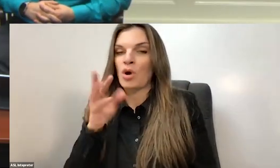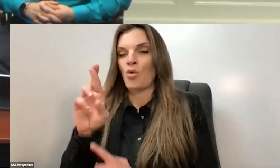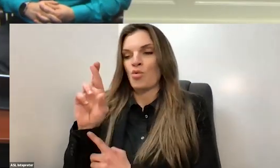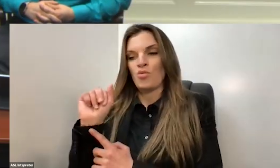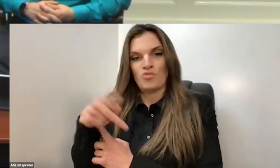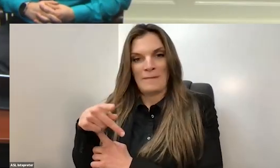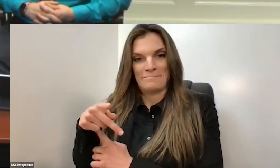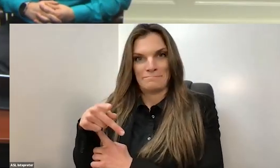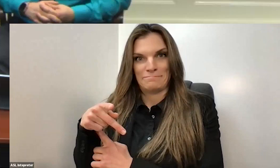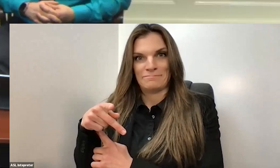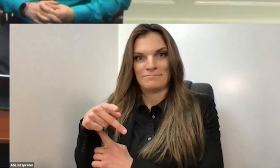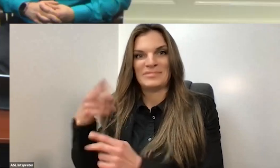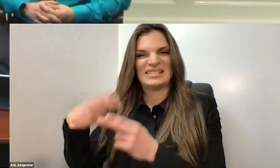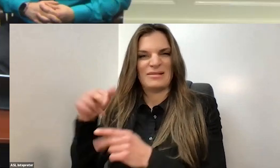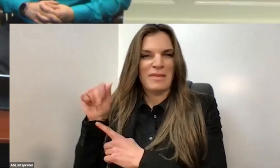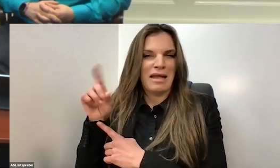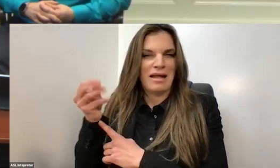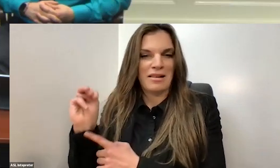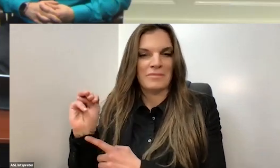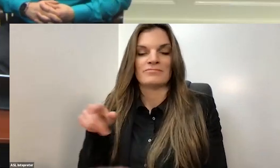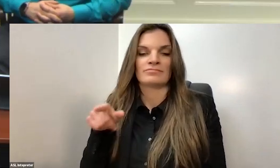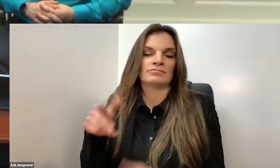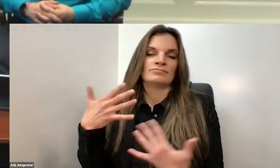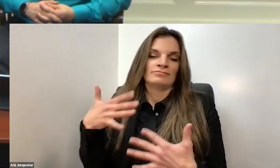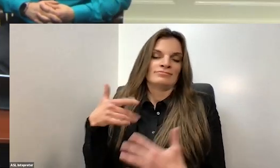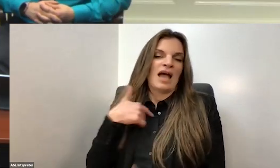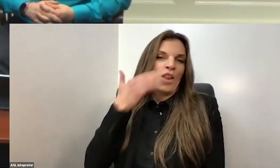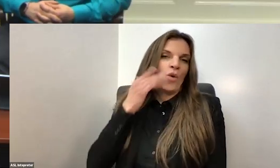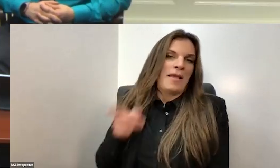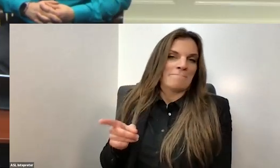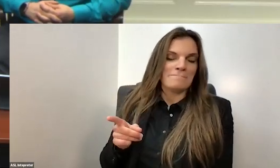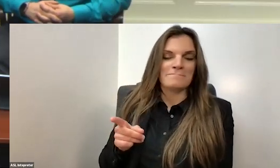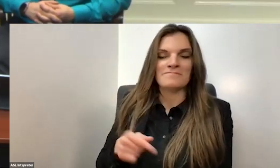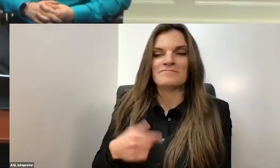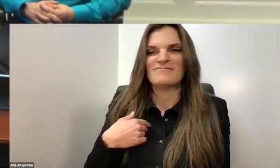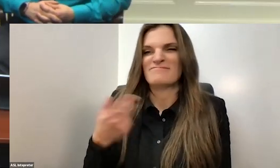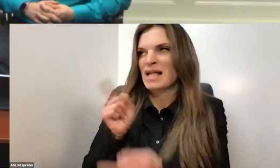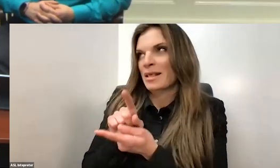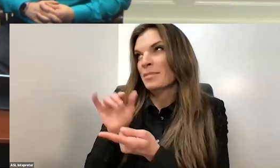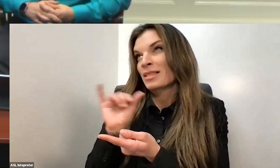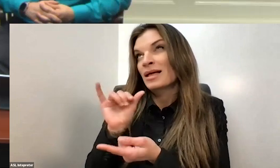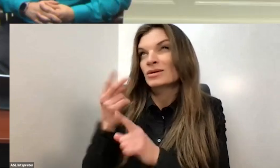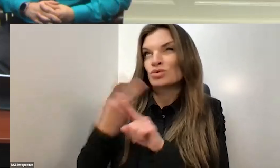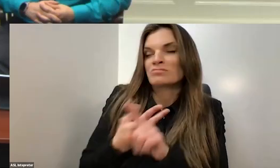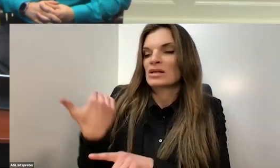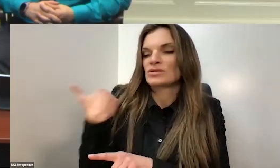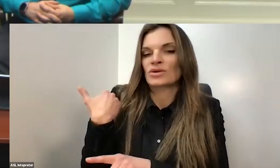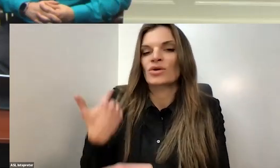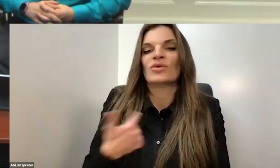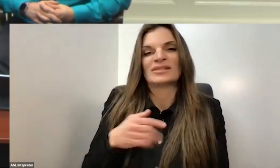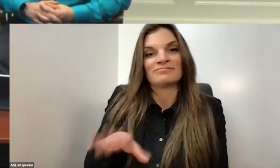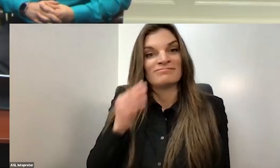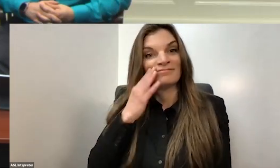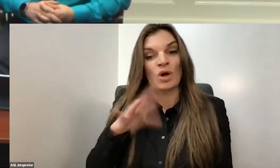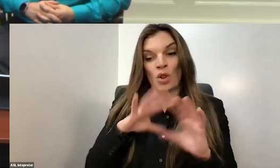Wolkoff. And so I knew him and I approached him a couple of months ago and said, hey, you know, Global